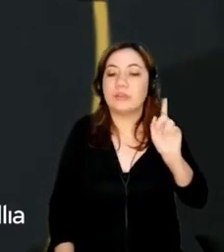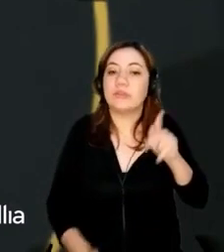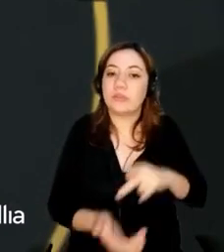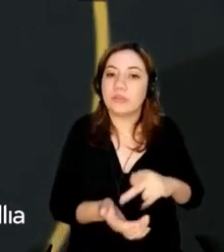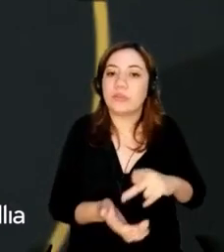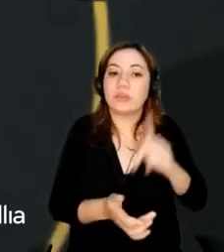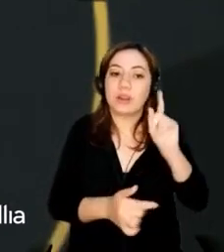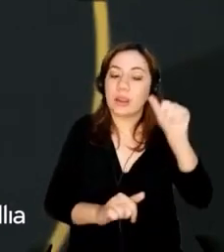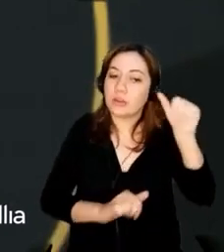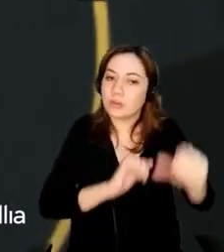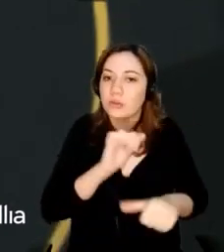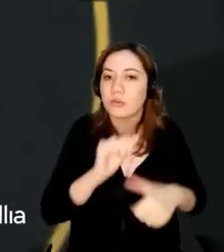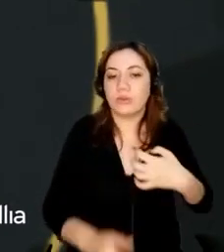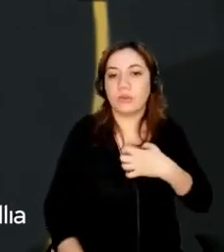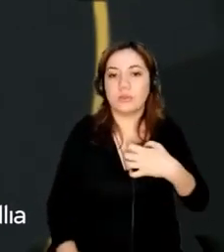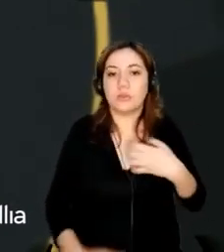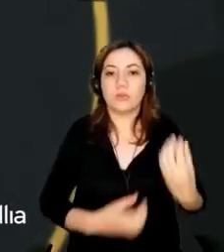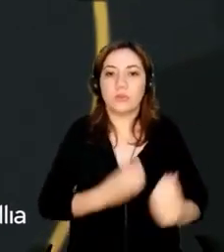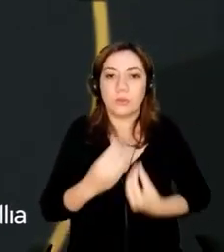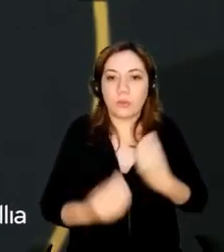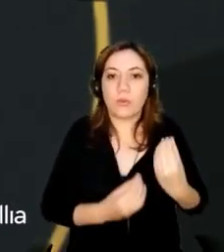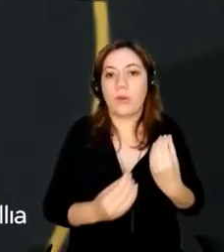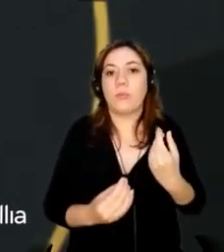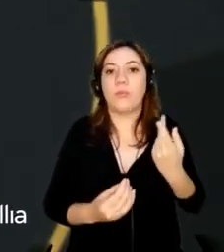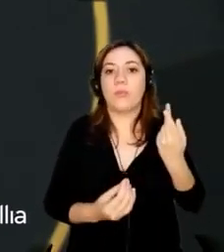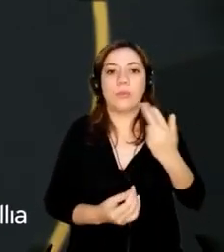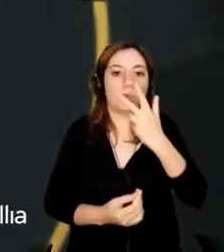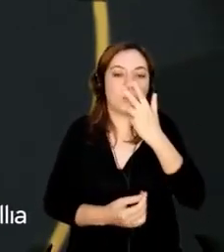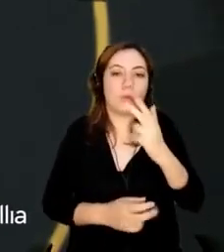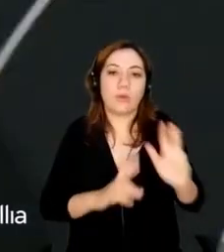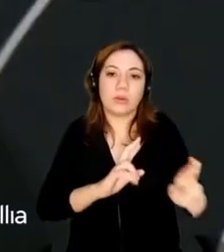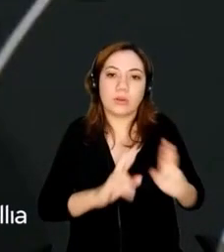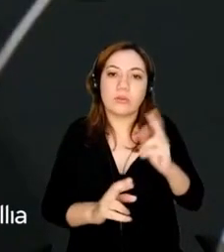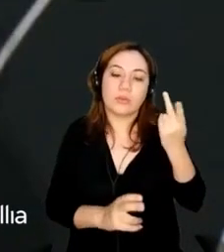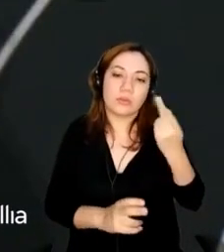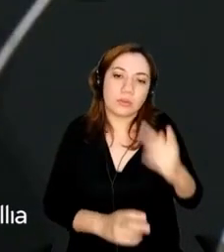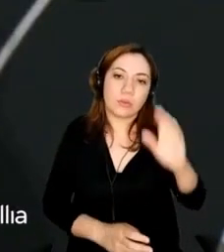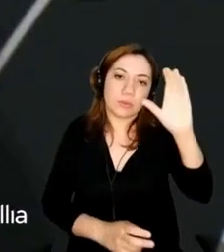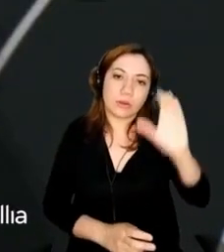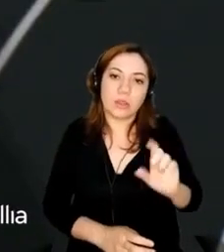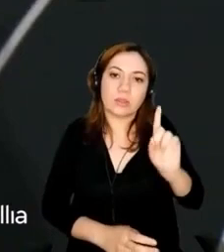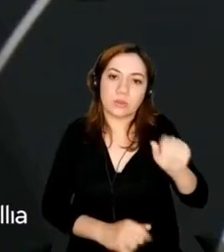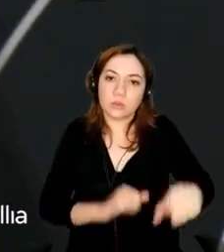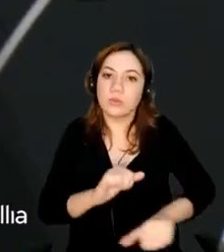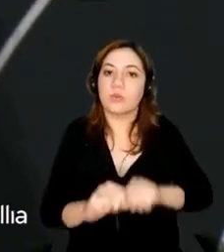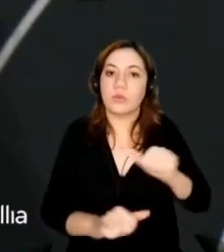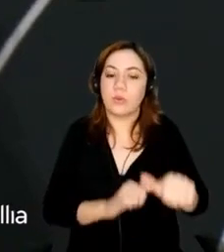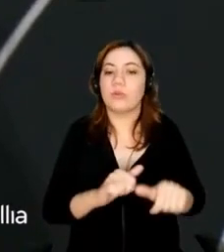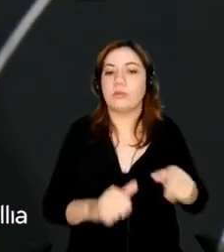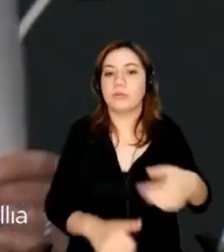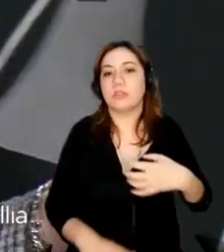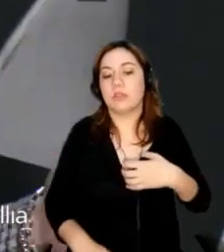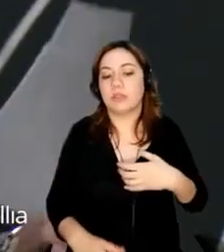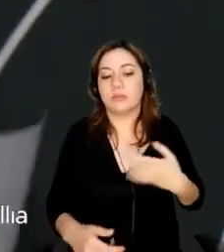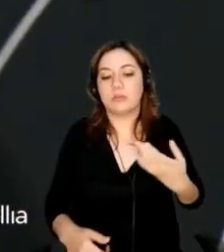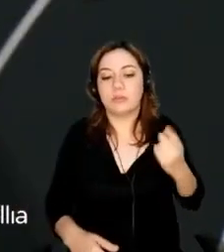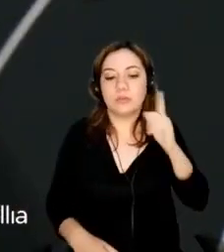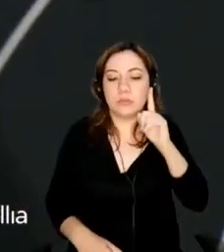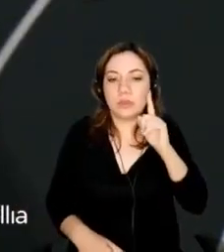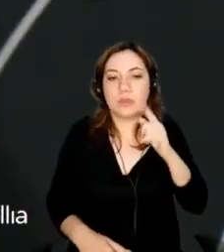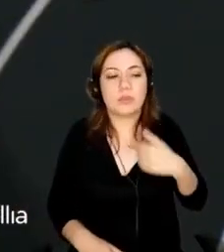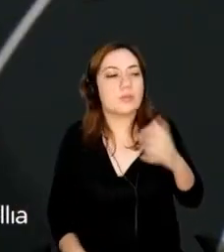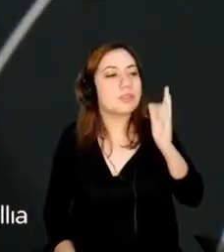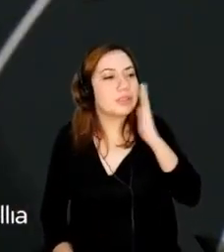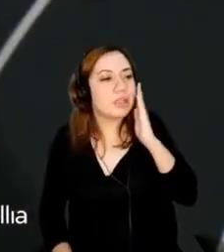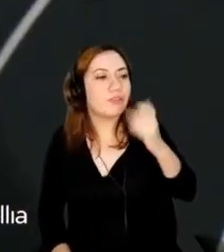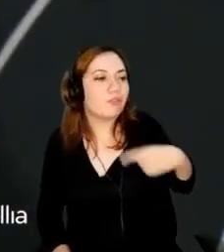with your customer, which is really what drives your business, of course, at the end of the day. Awesome. I know you guys have constantly been innovating. Tell us about some of the